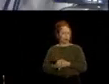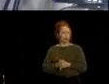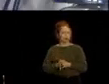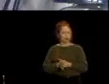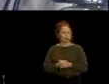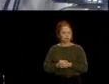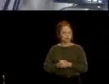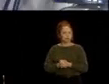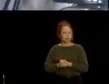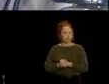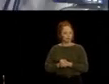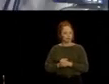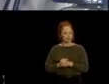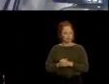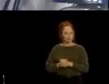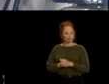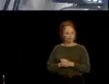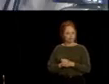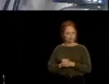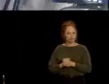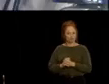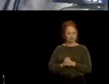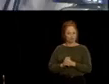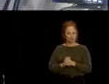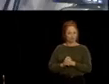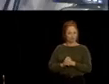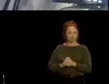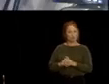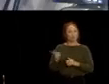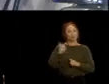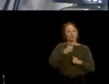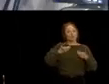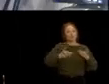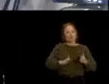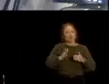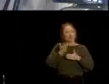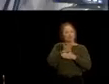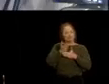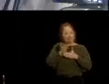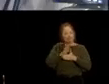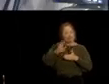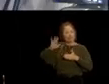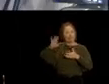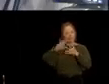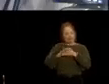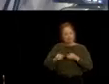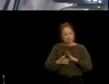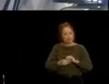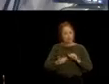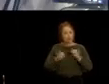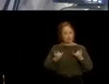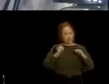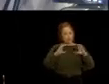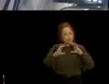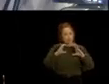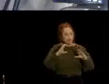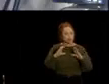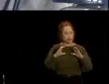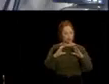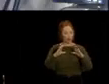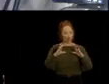allows us to share this story and this conversation and this honor that we bestow on some of our guest